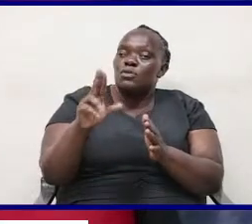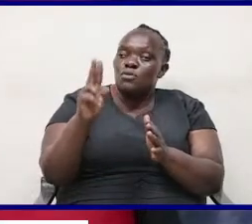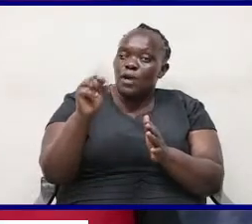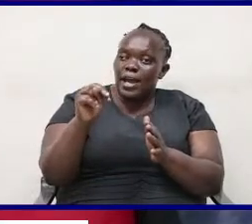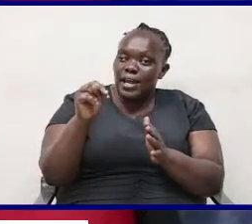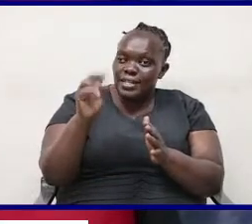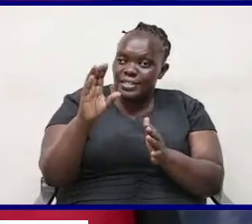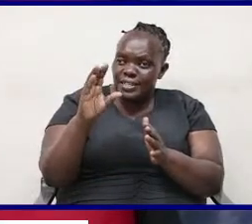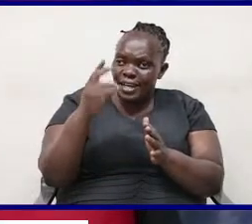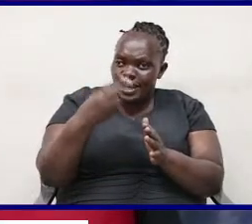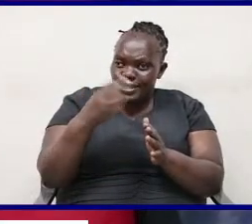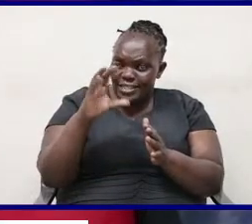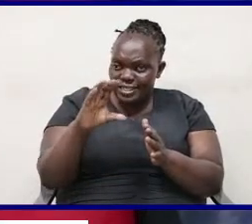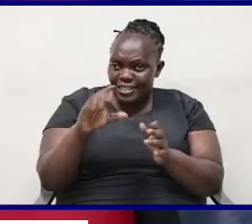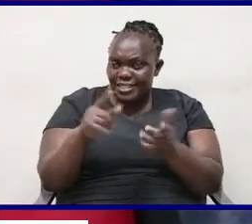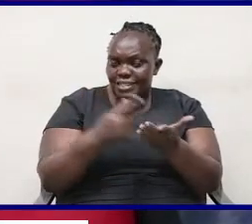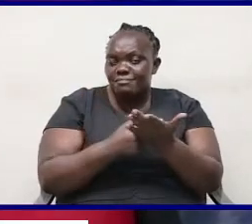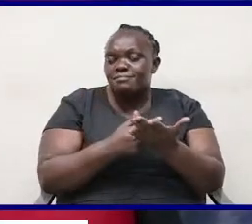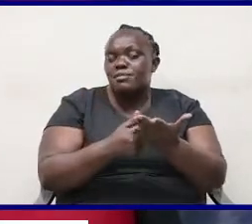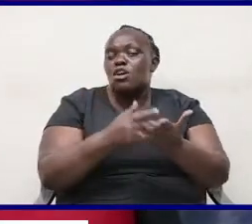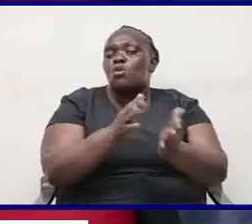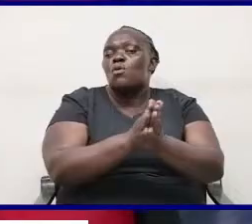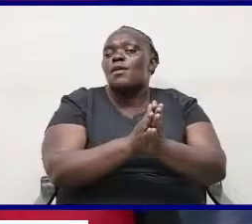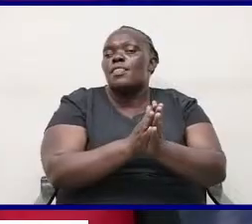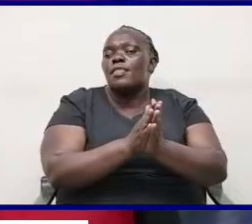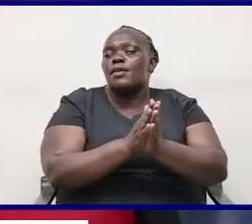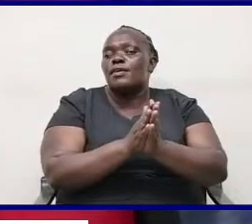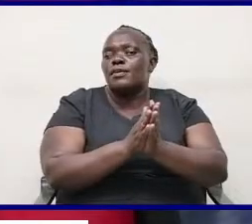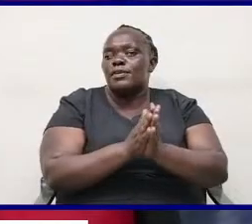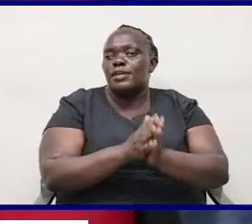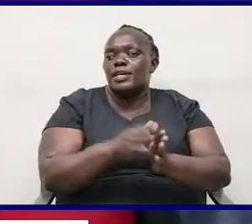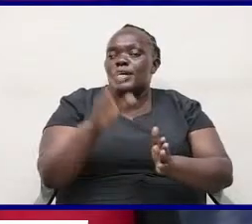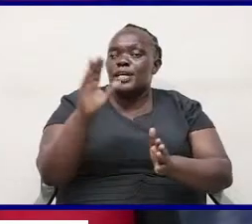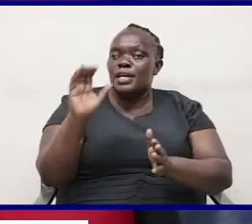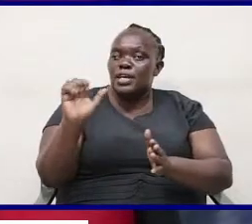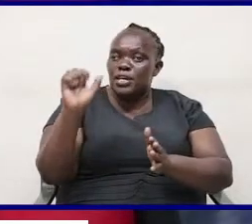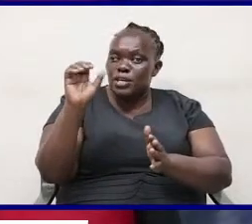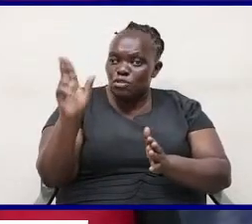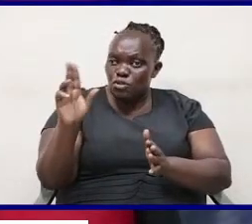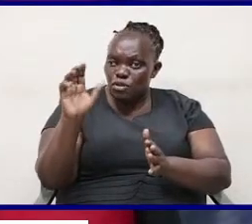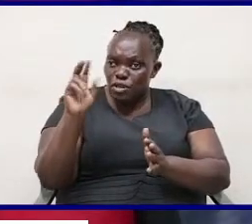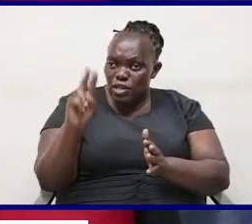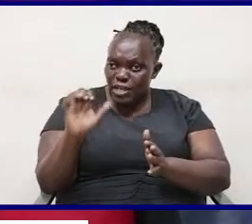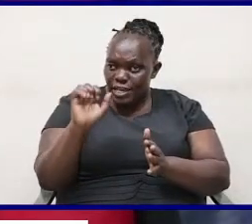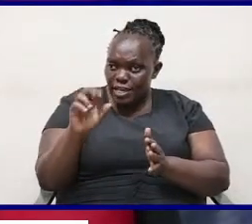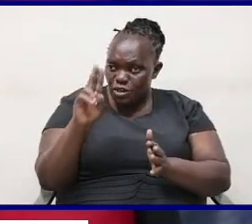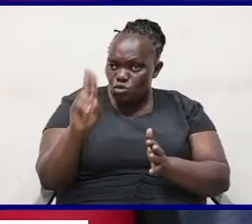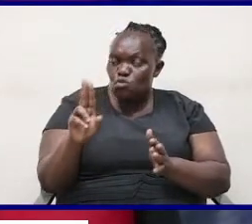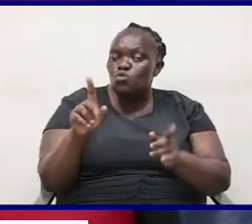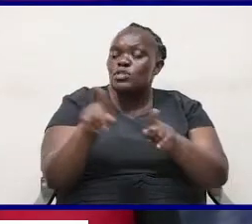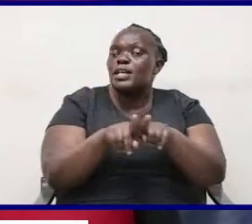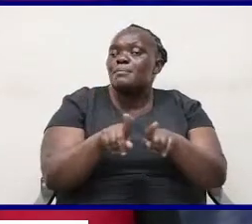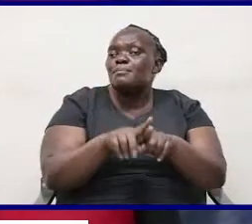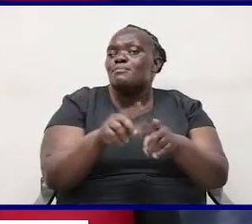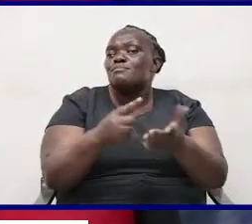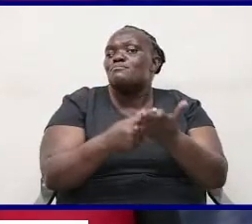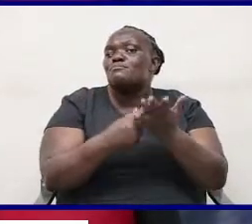We've done trade negotiations with the European Union. We've done trade negotiations with